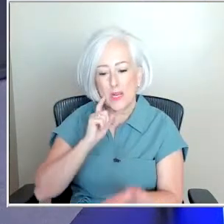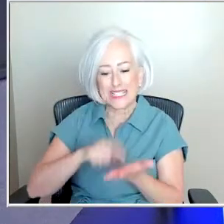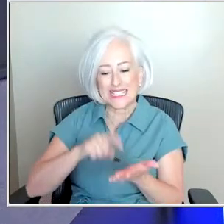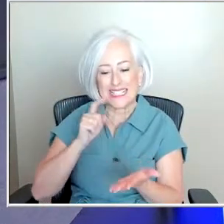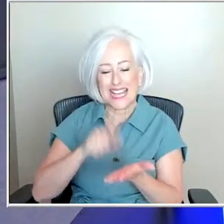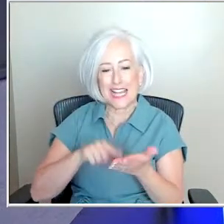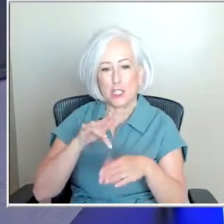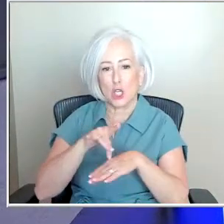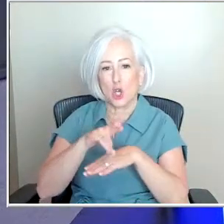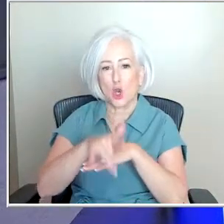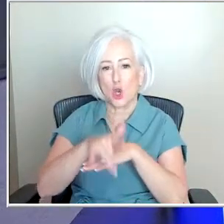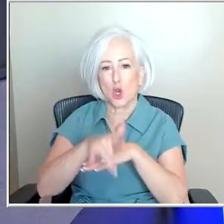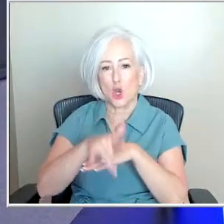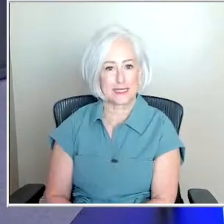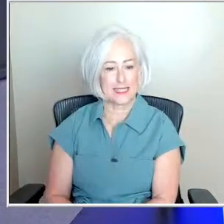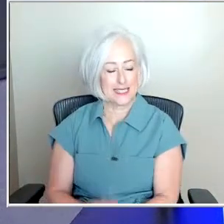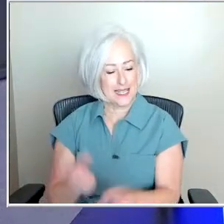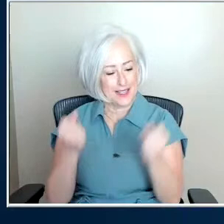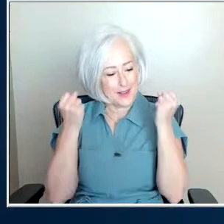there's been many exciting